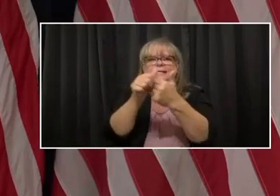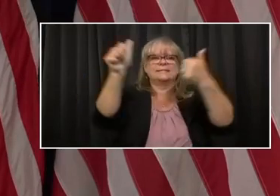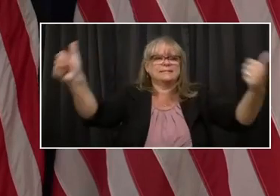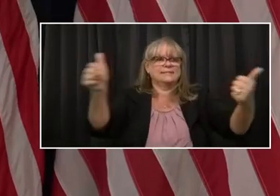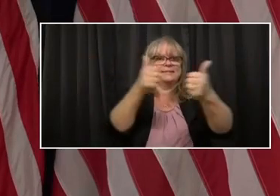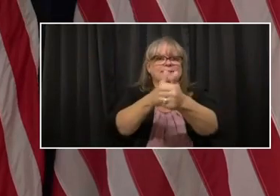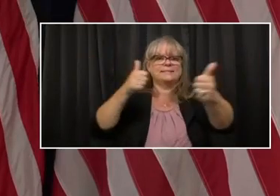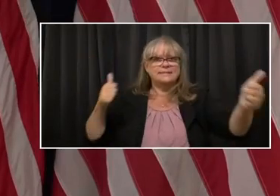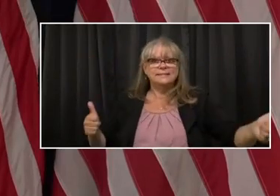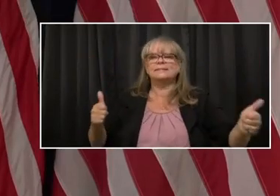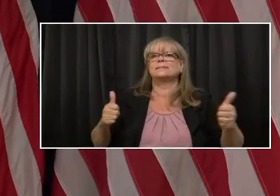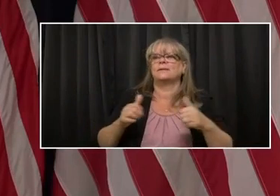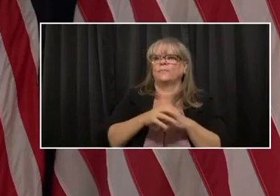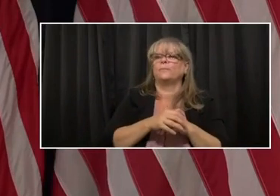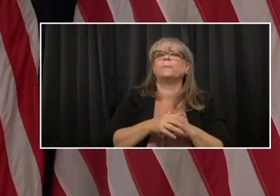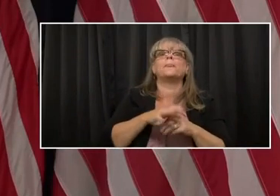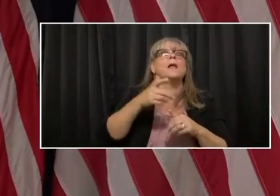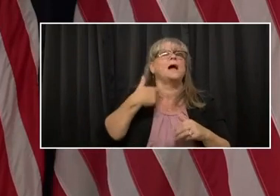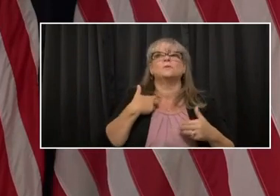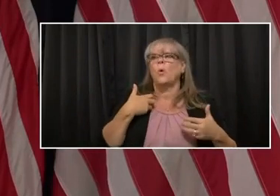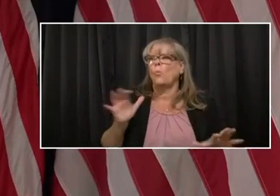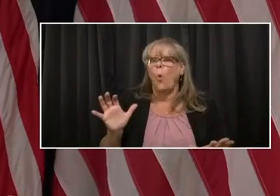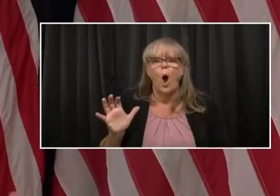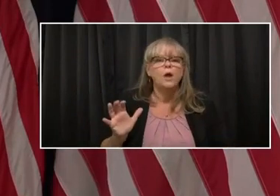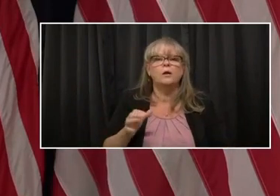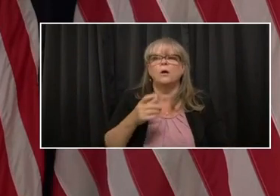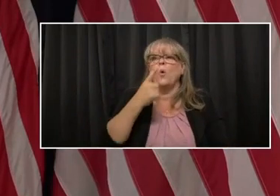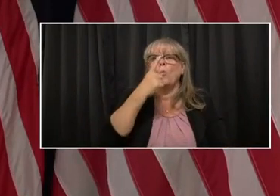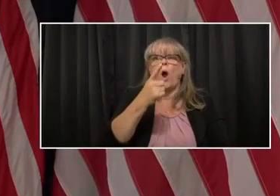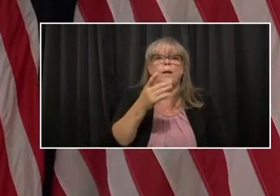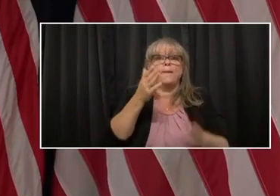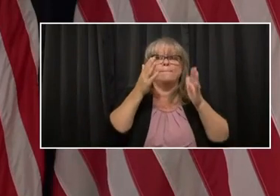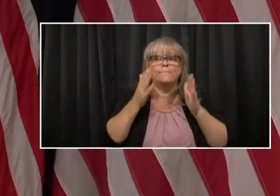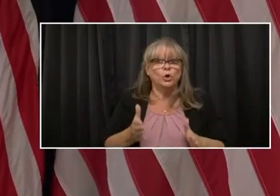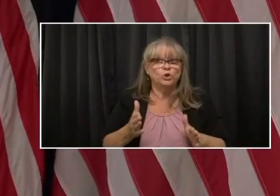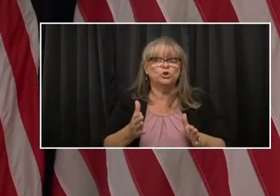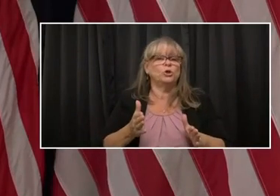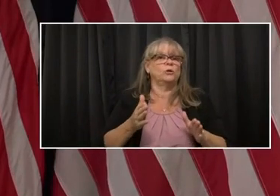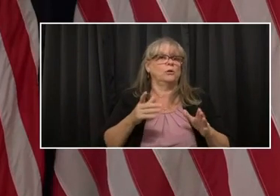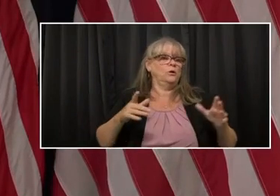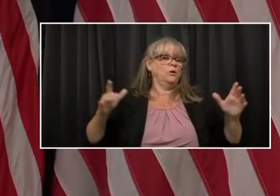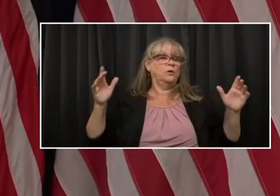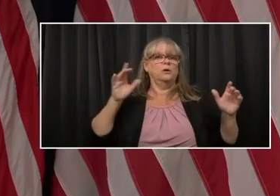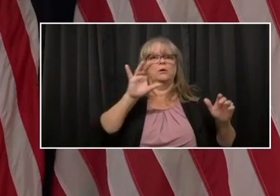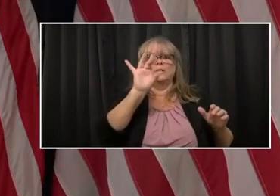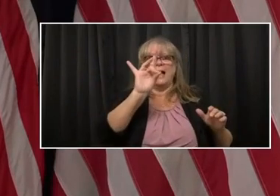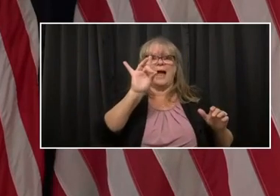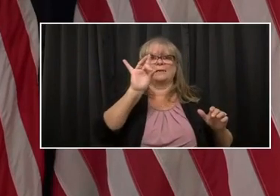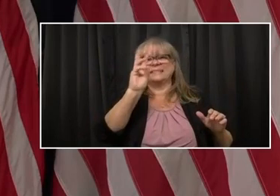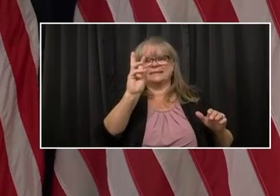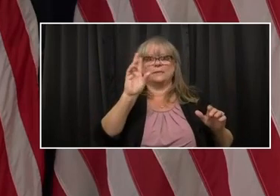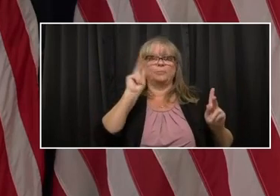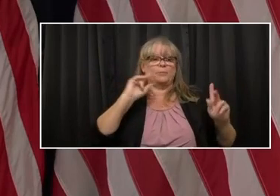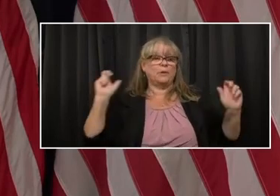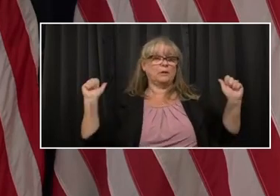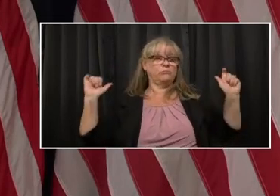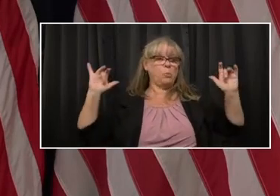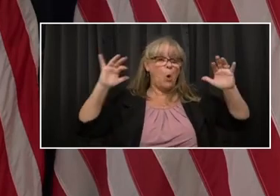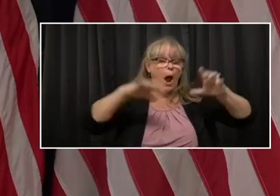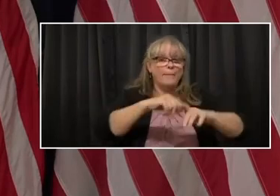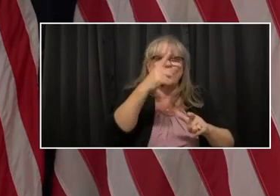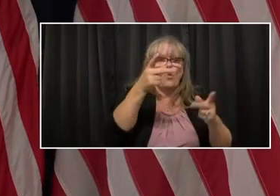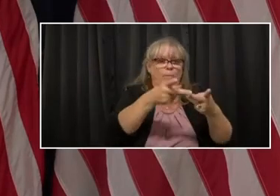with 86 people is what would lead to a instant super spreader event. And we would be right